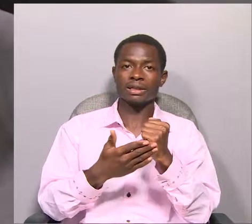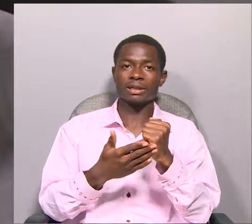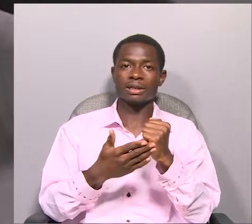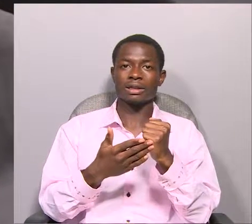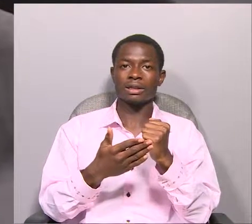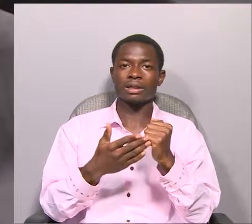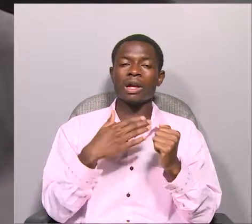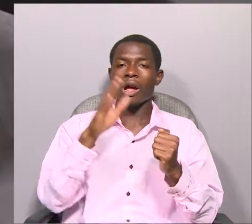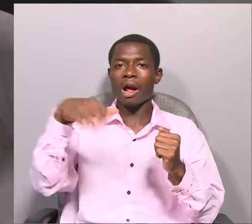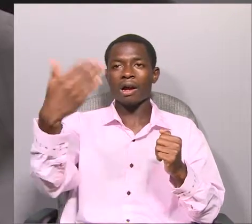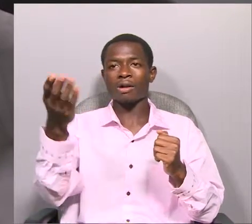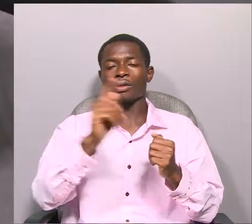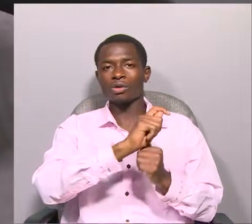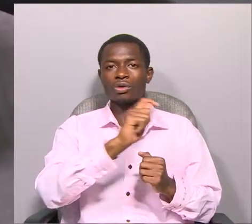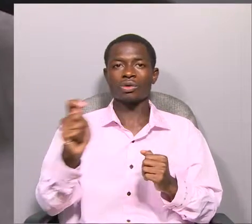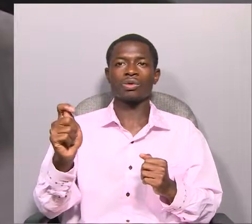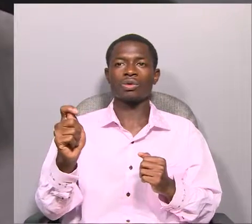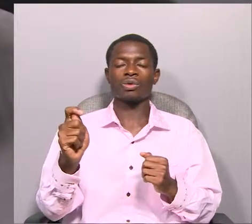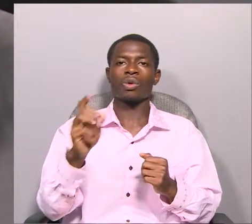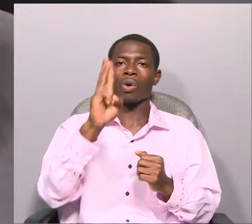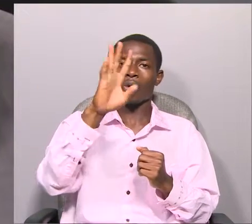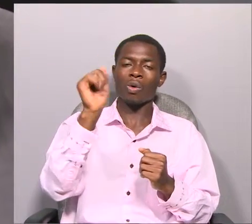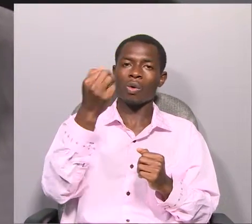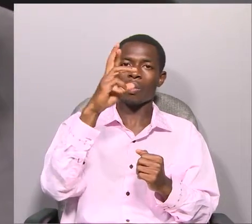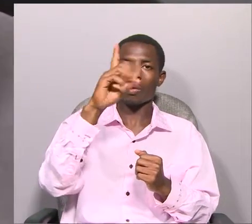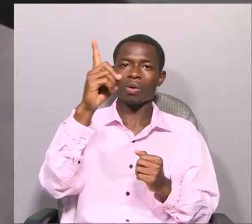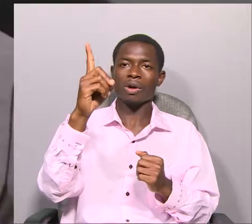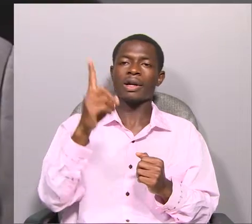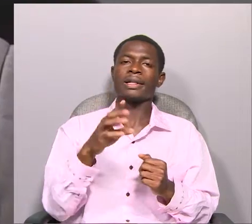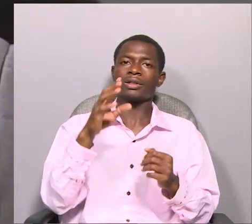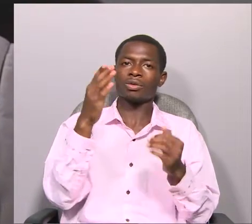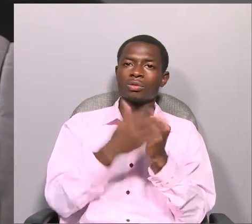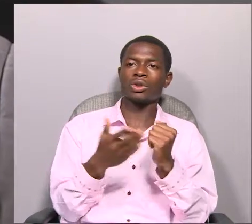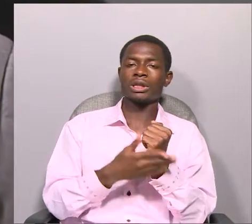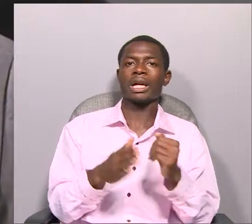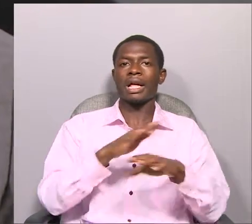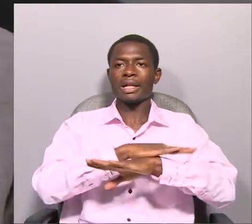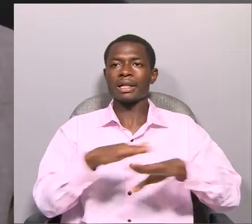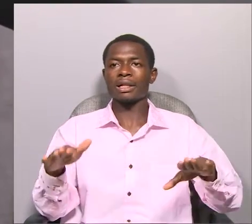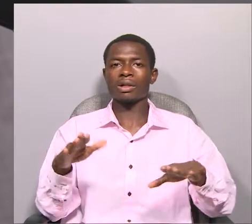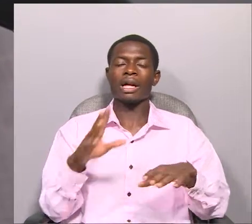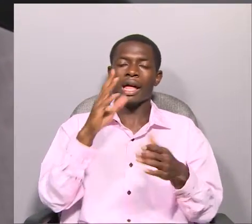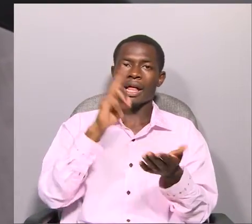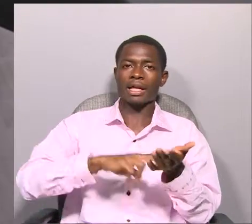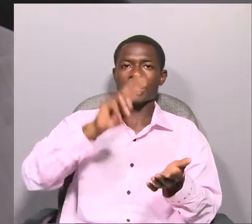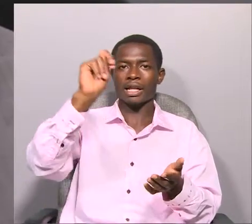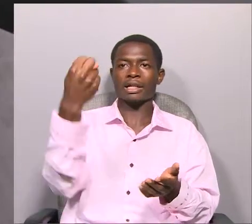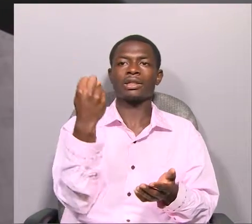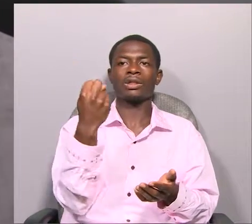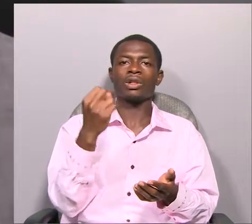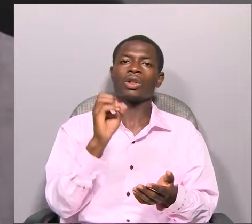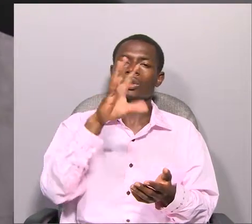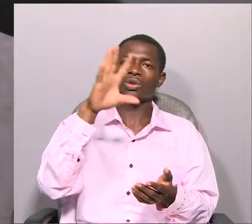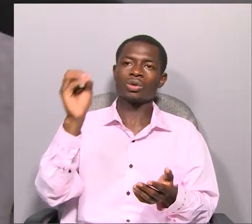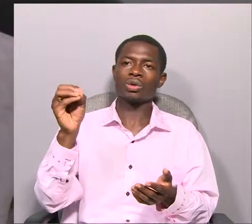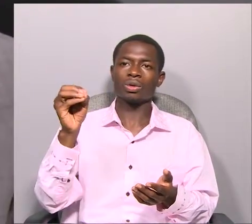and it up to the ward and to the district, provinces, and the national. And so